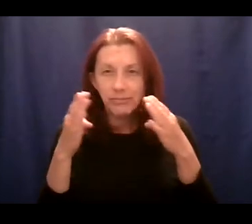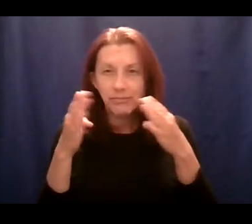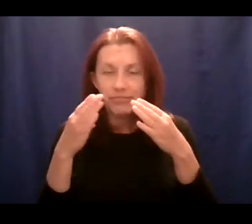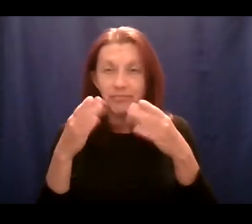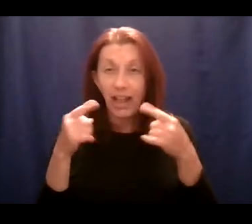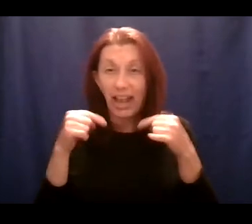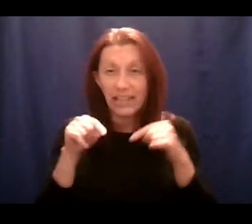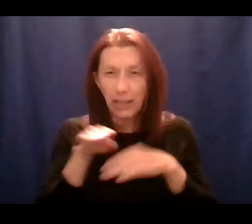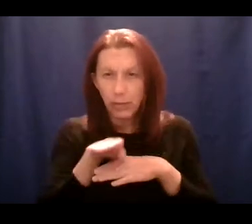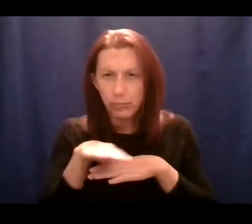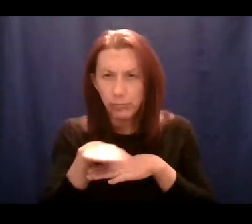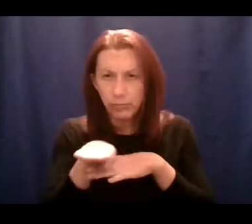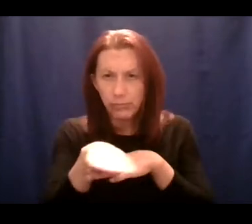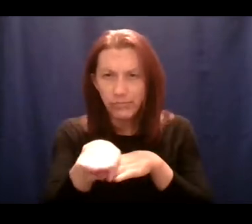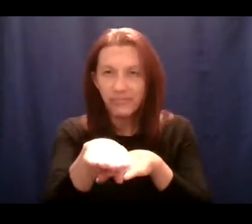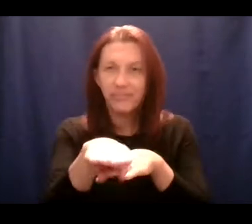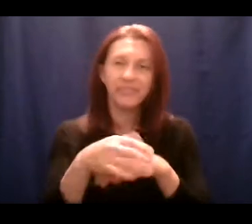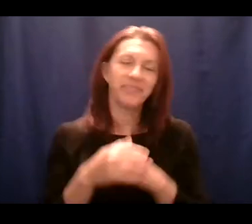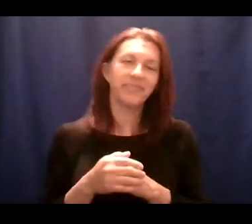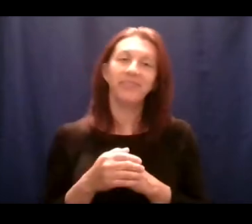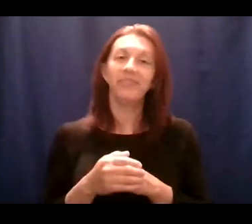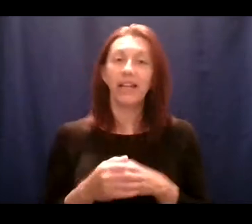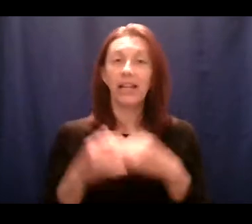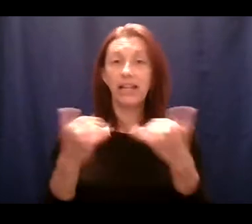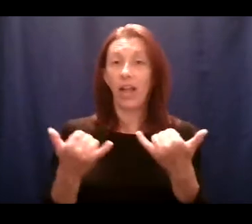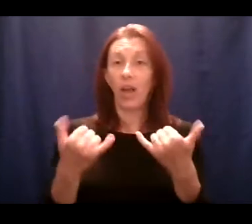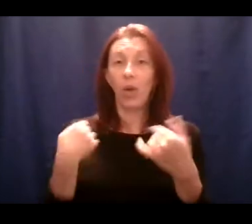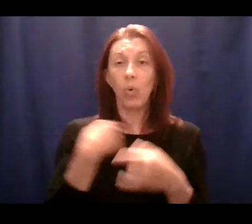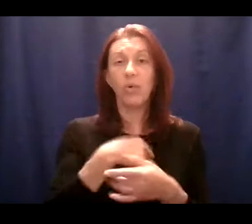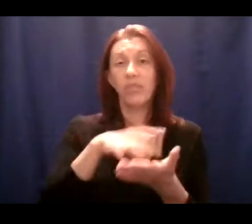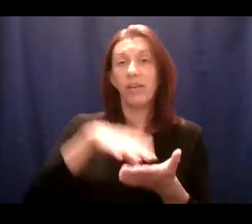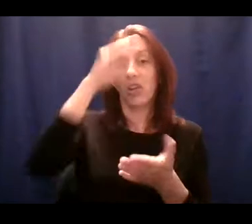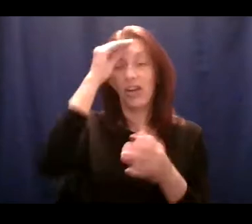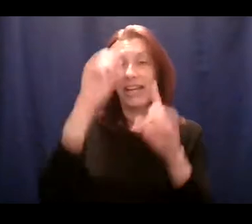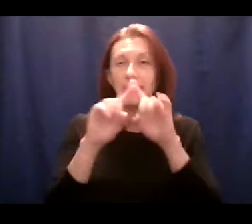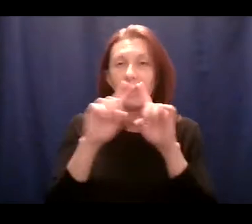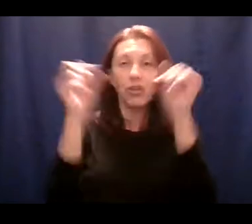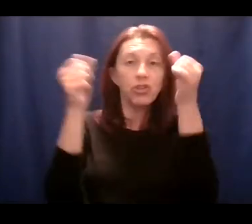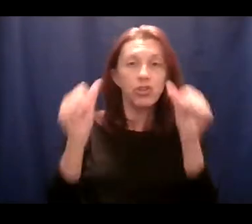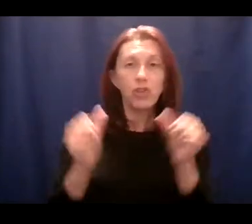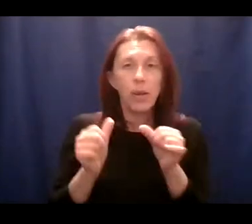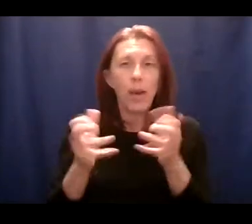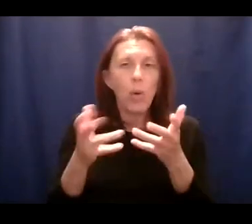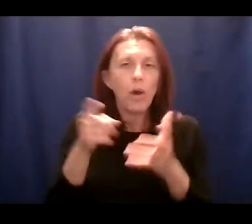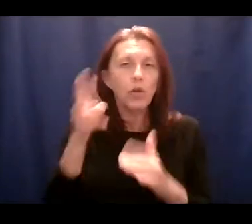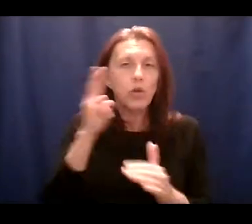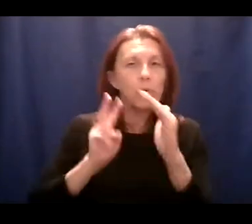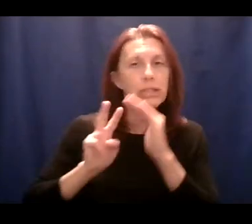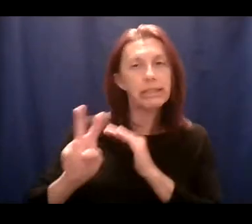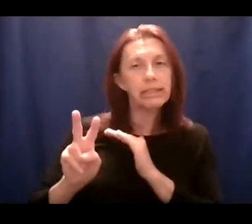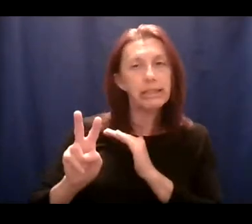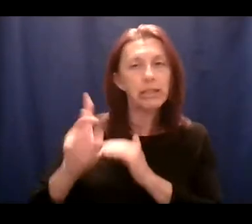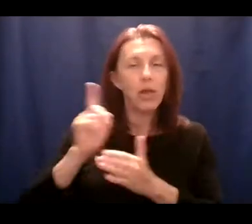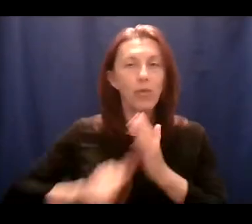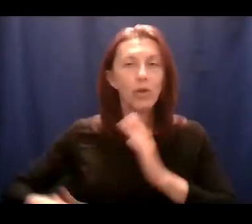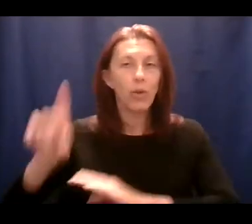mouth. And now that we've been learning about all the different types of shapes, I want you to make a prediction of what you think this ray is going to